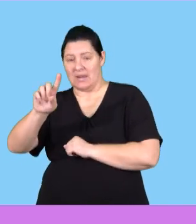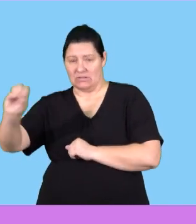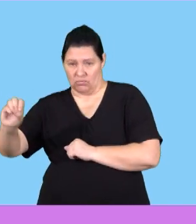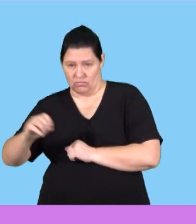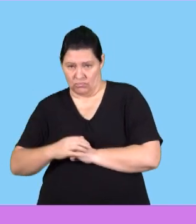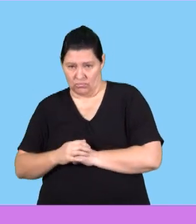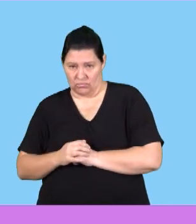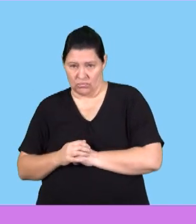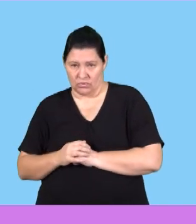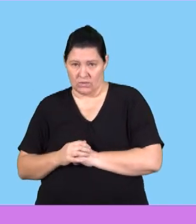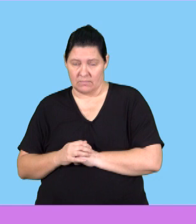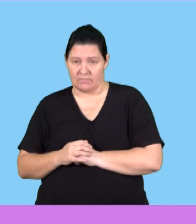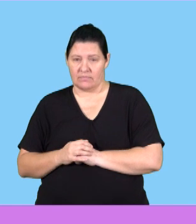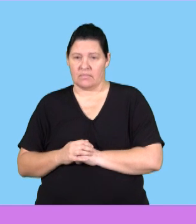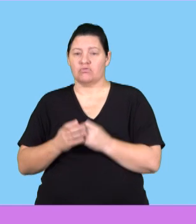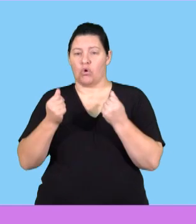cost rate,